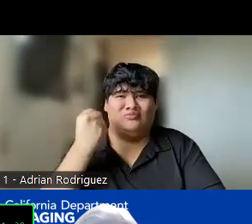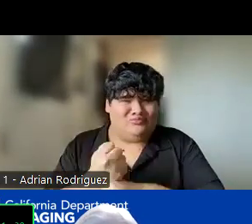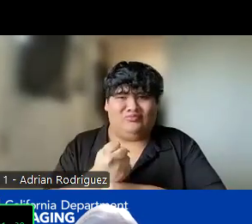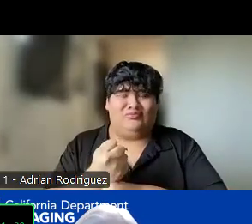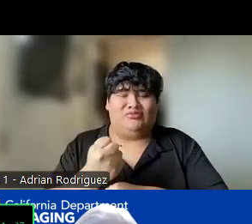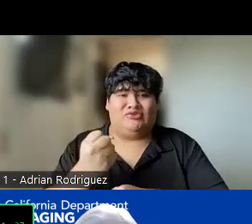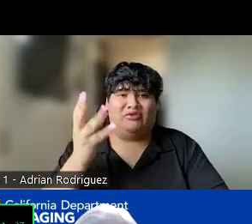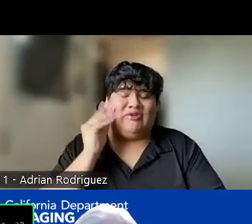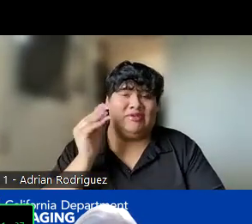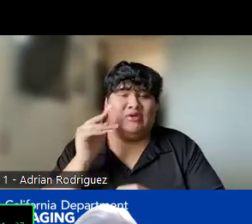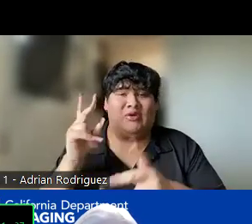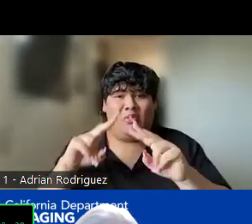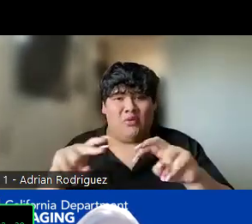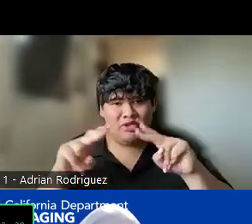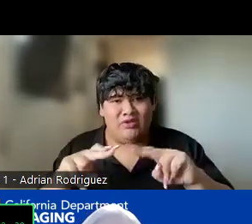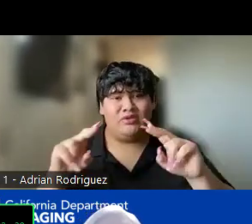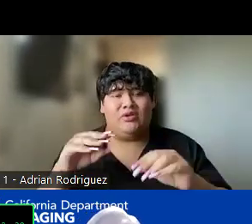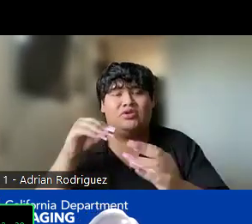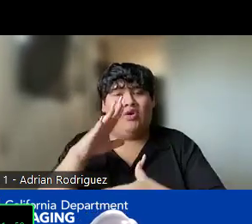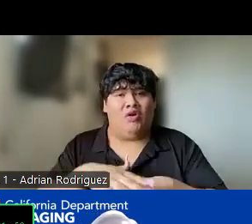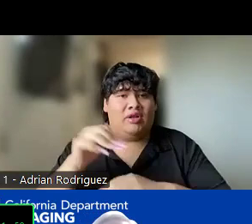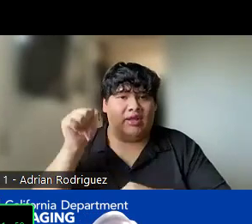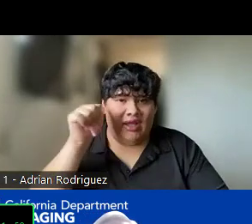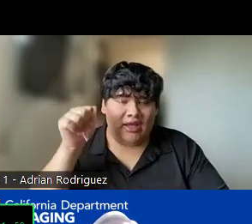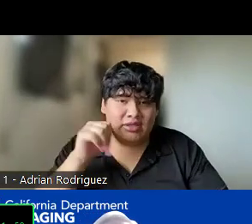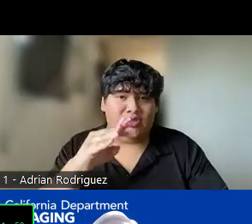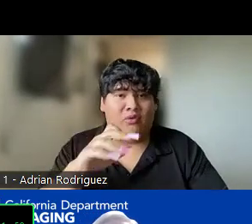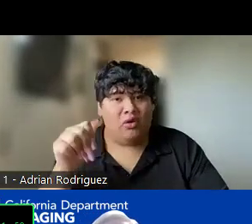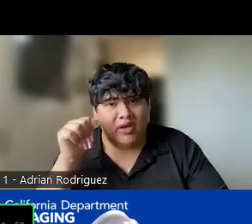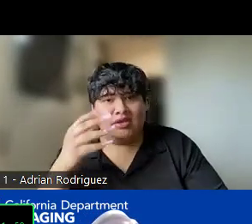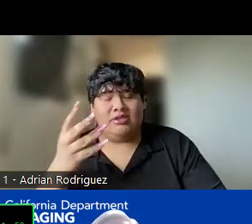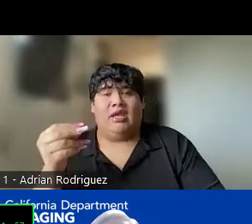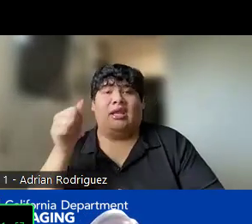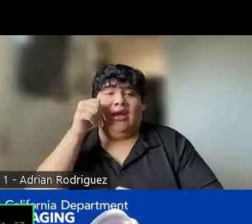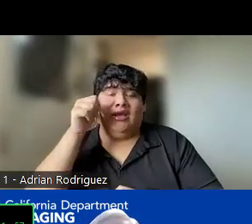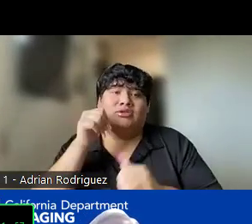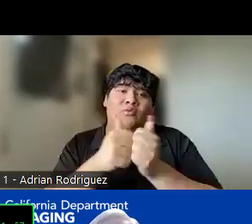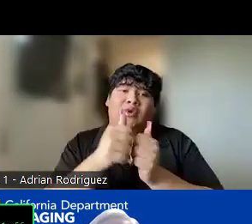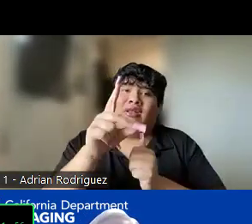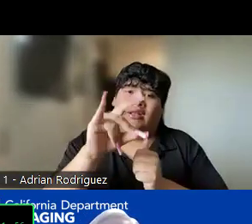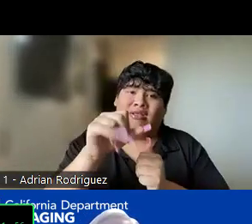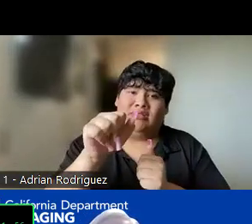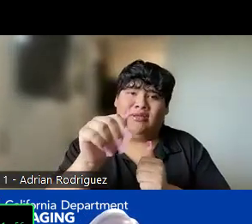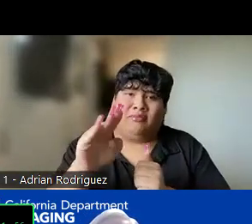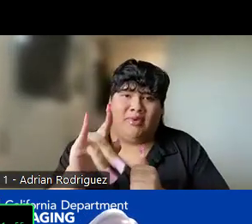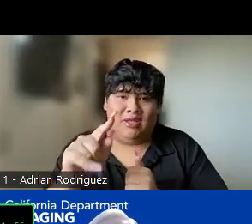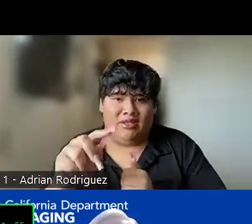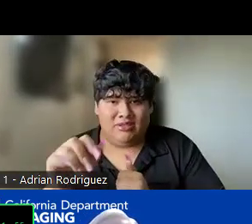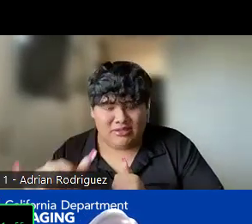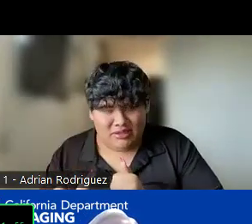research on aging, well aging, and aging with disability as well. And